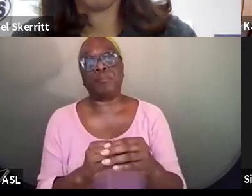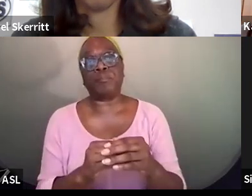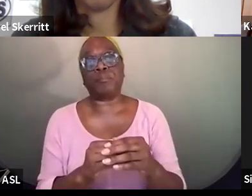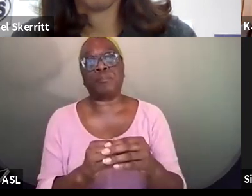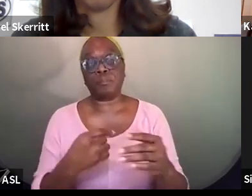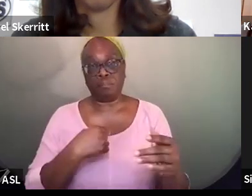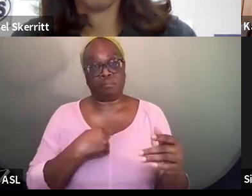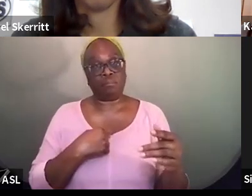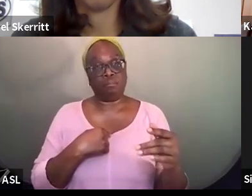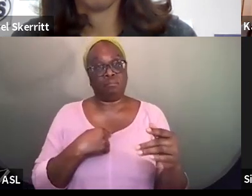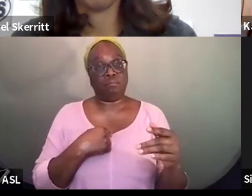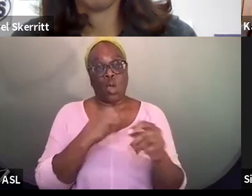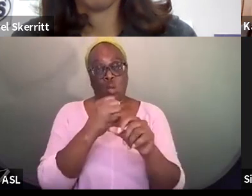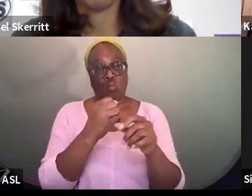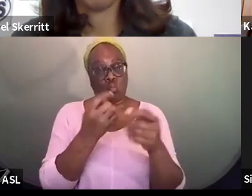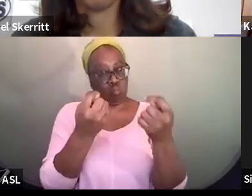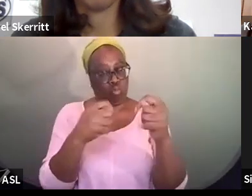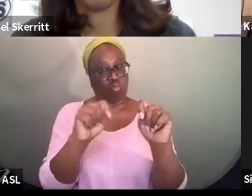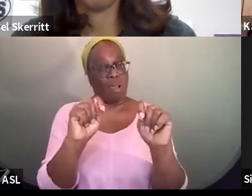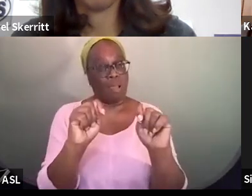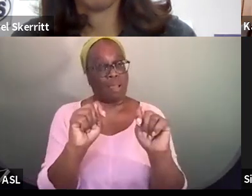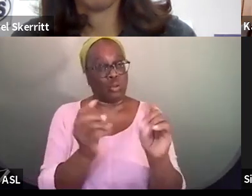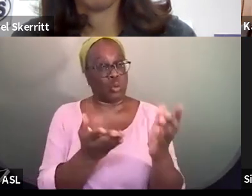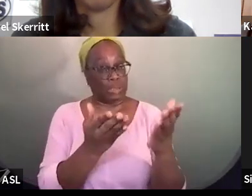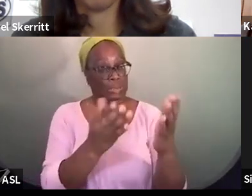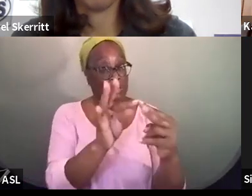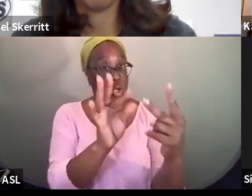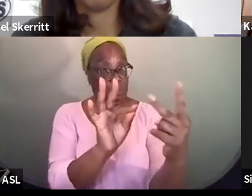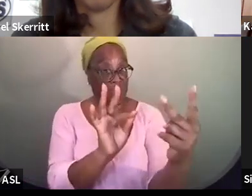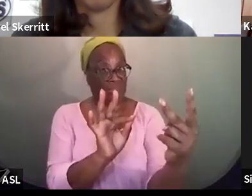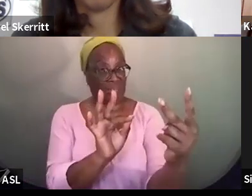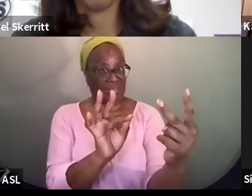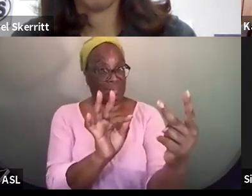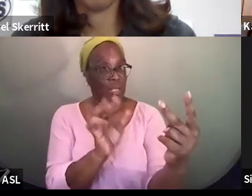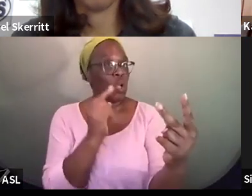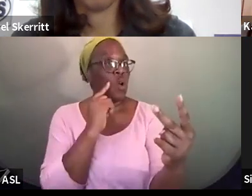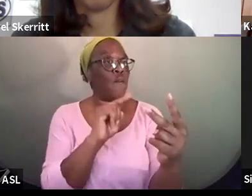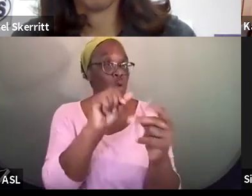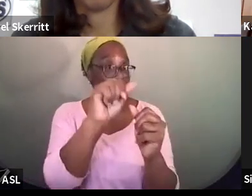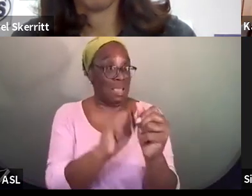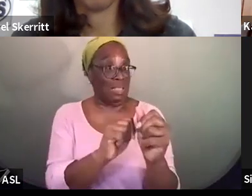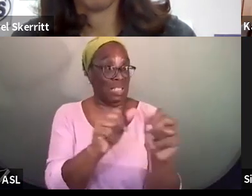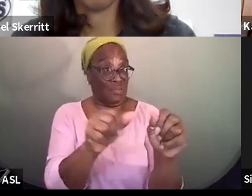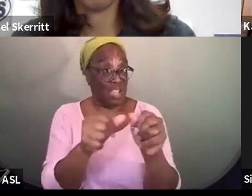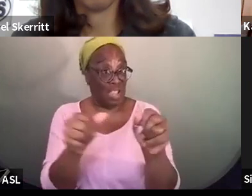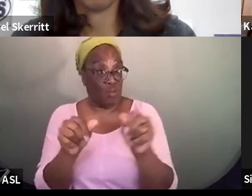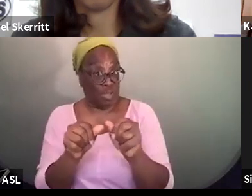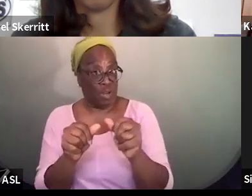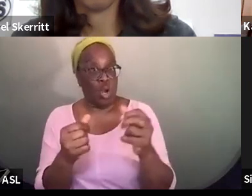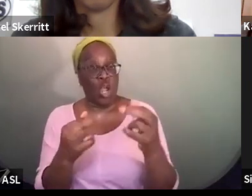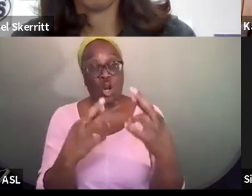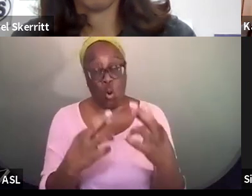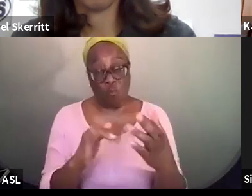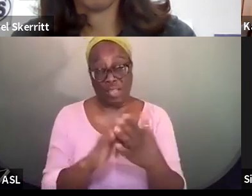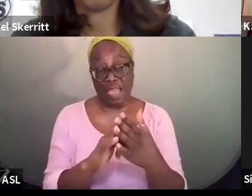I will make an attempt to suggest what the options are for each of these areas that hopefully will generate